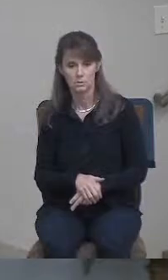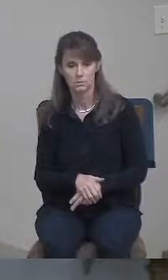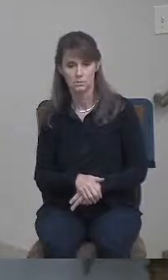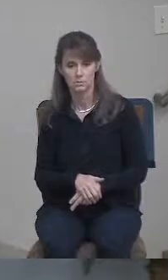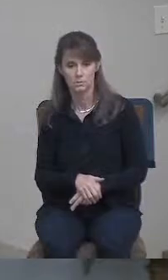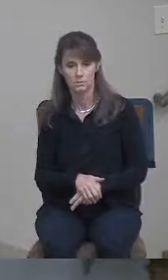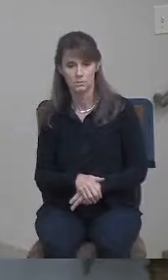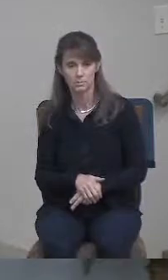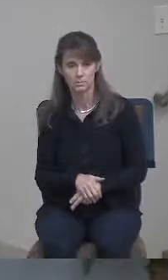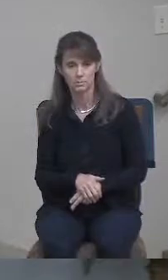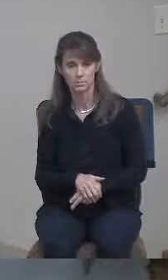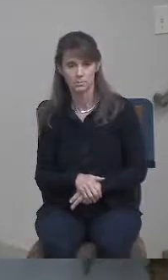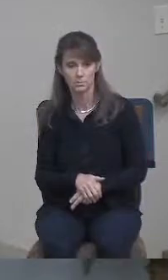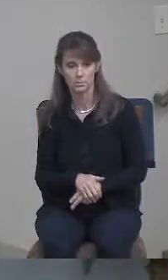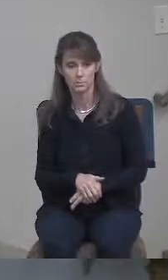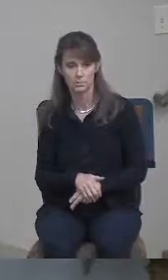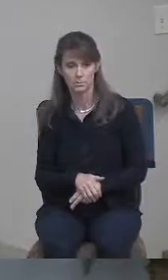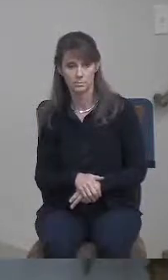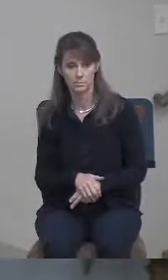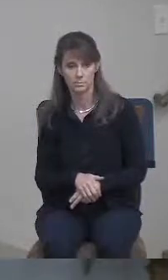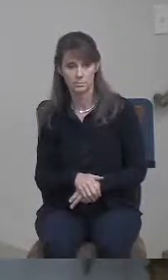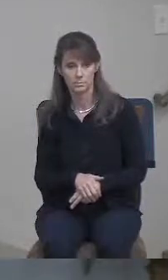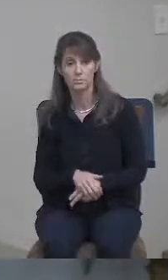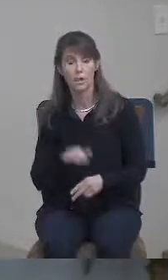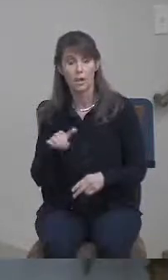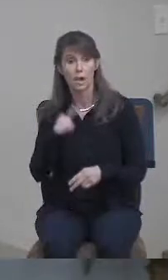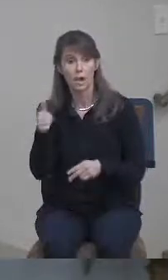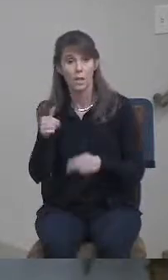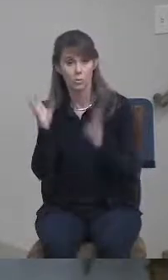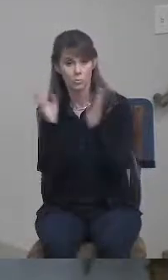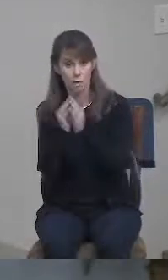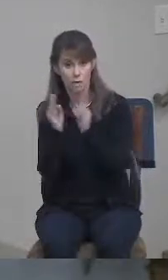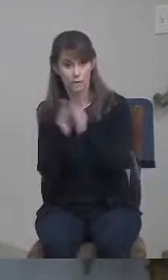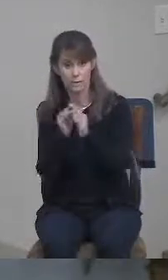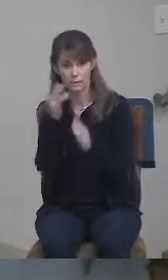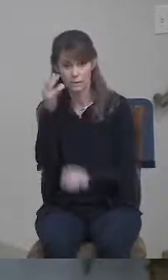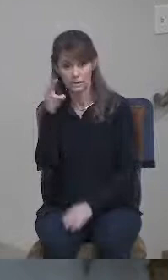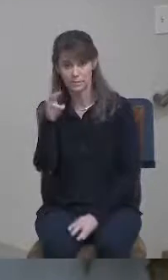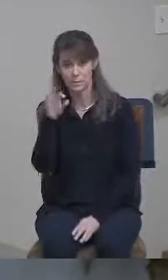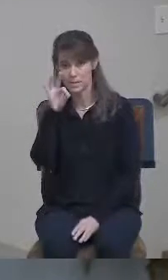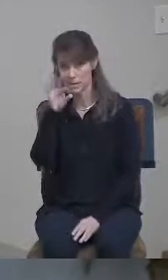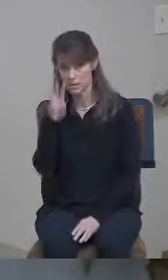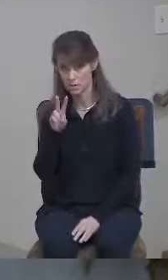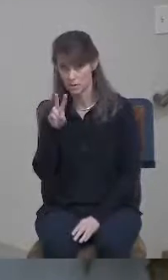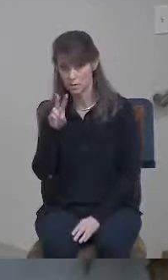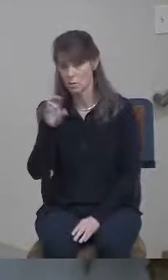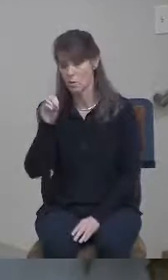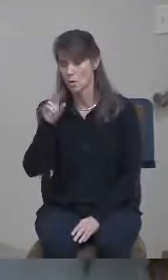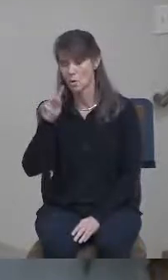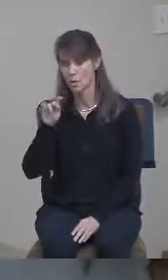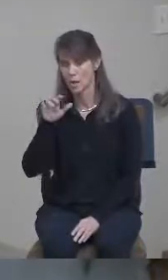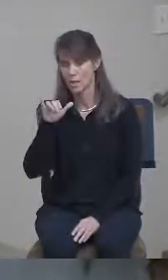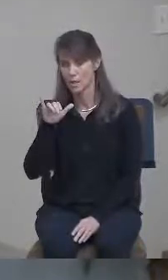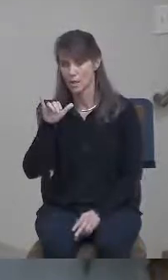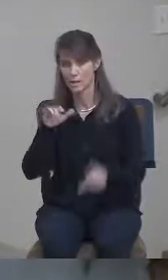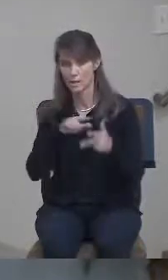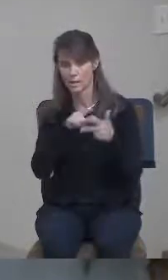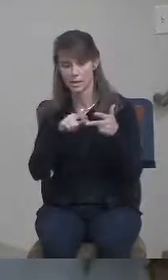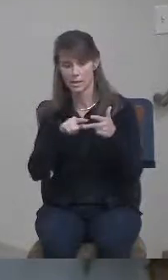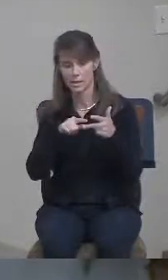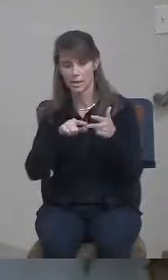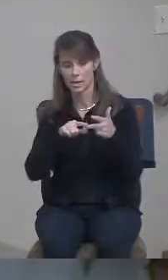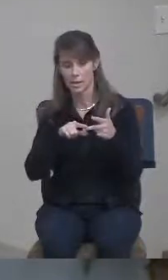it. Another general conference was held in 1792, and O'Kelly and 3 other